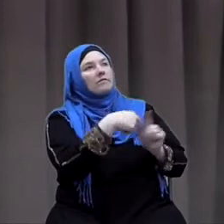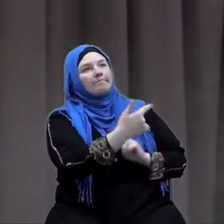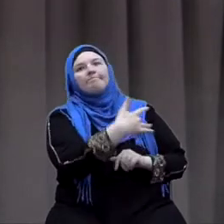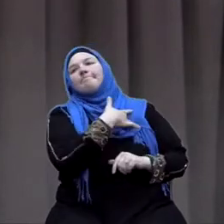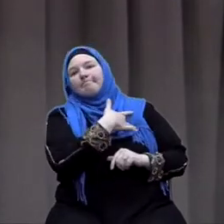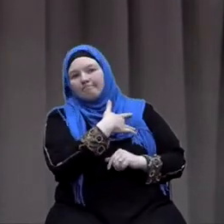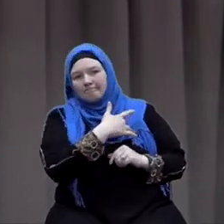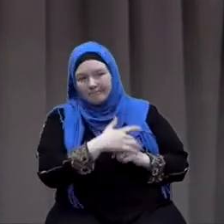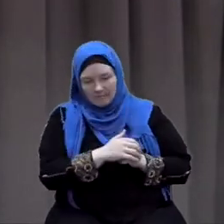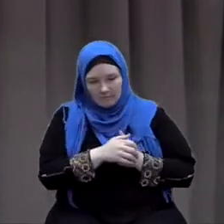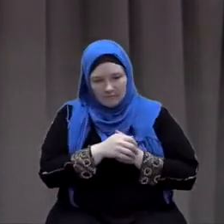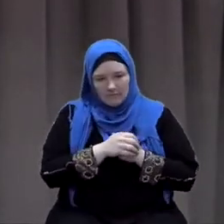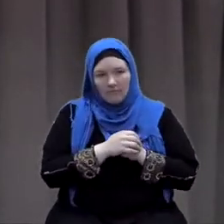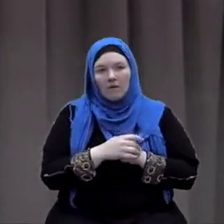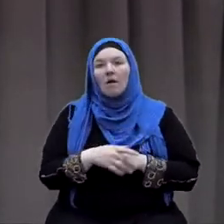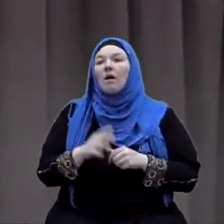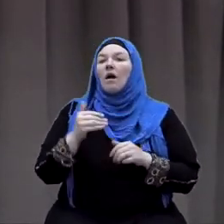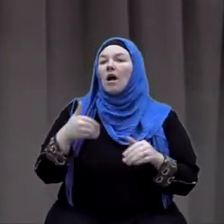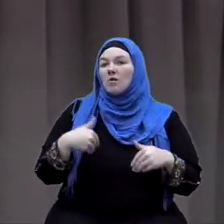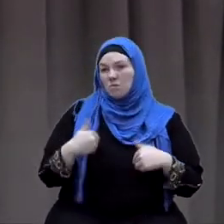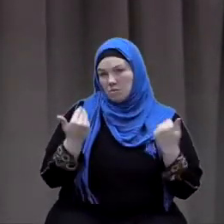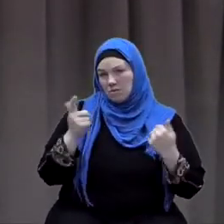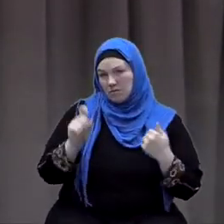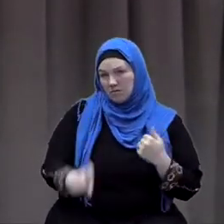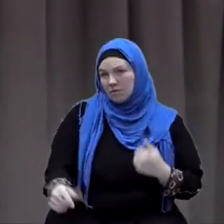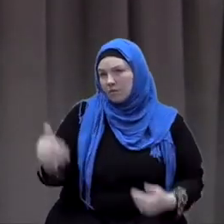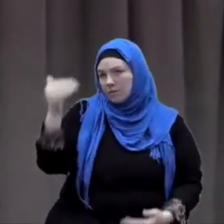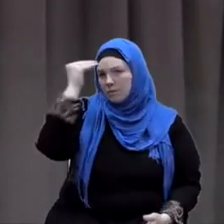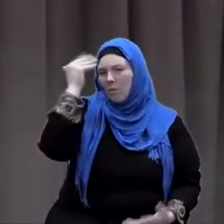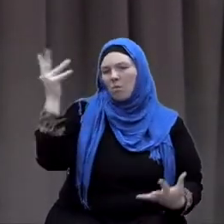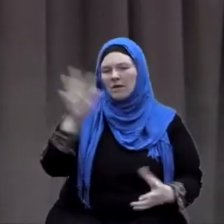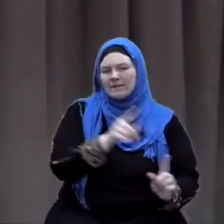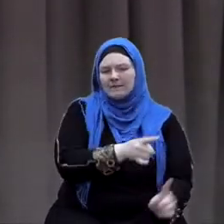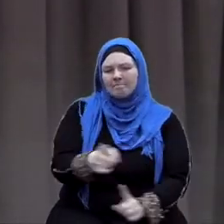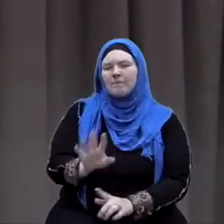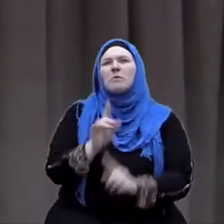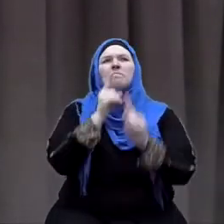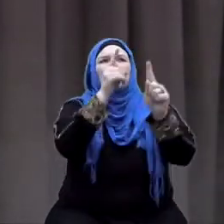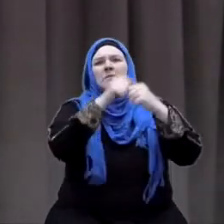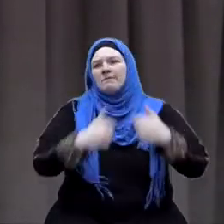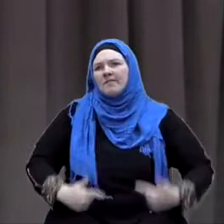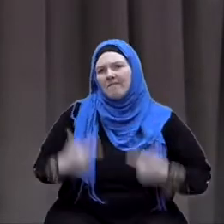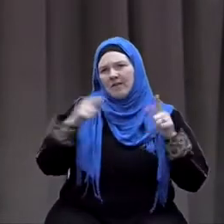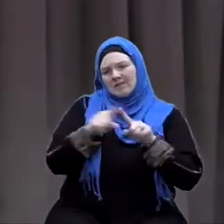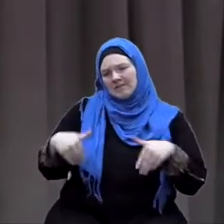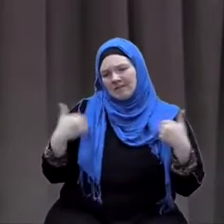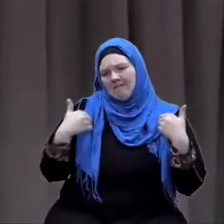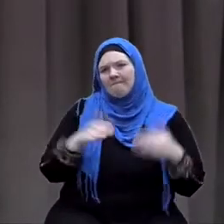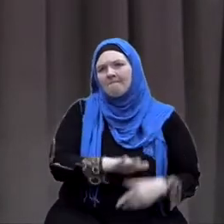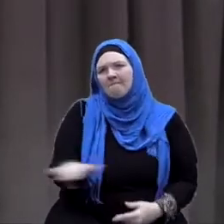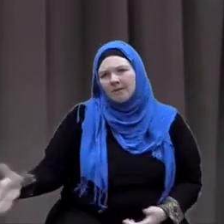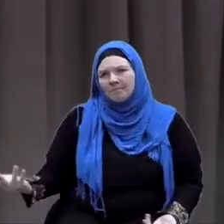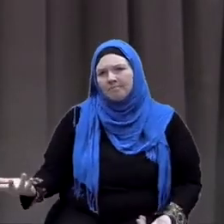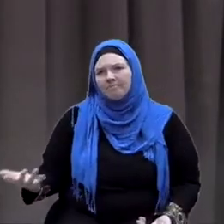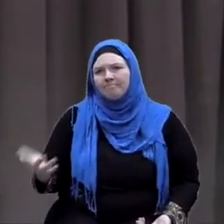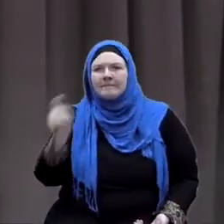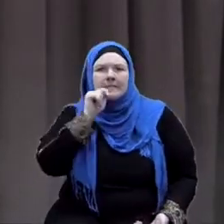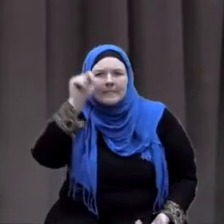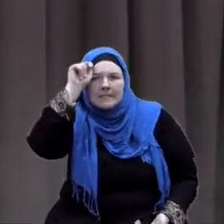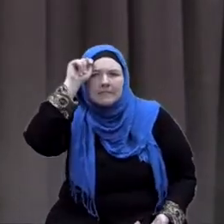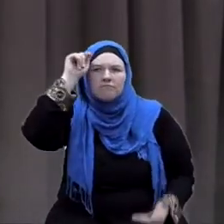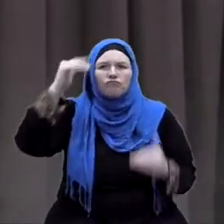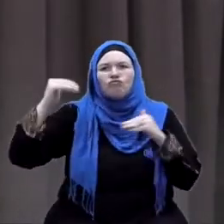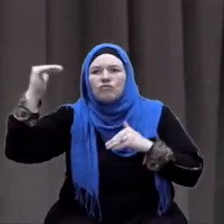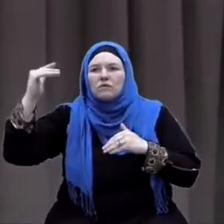youth, you need to know what is your mission in life. And your mission,